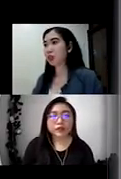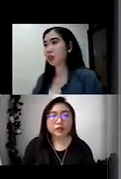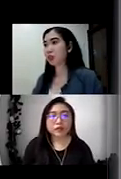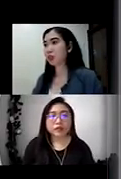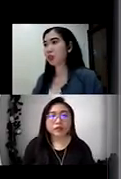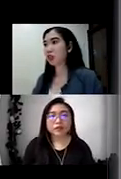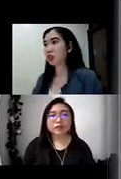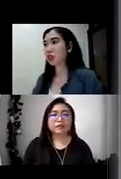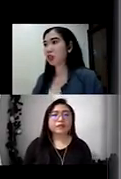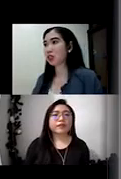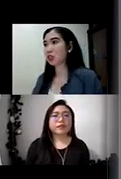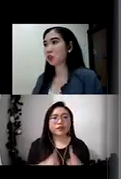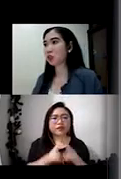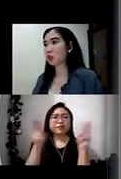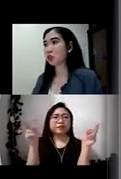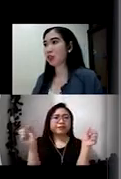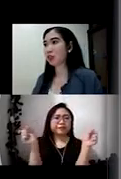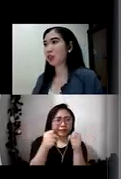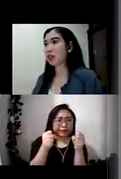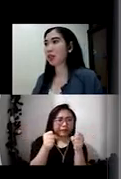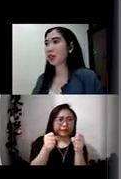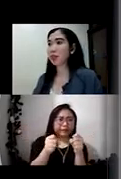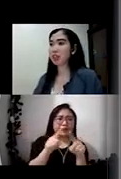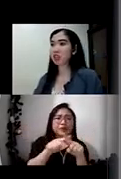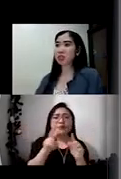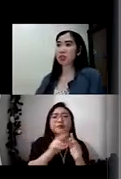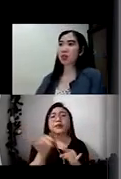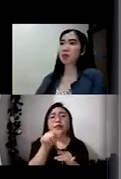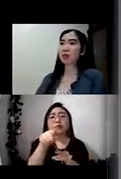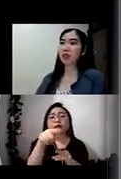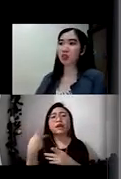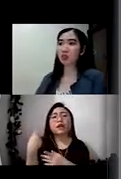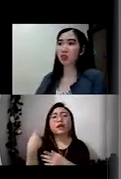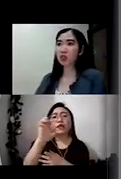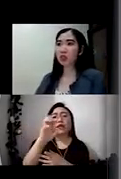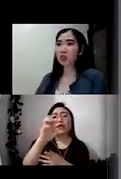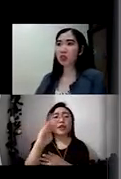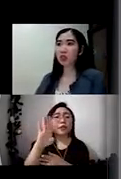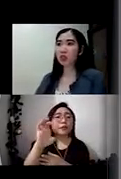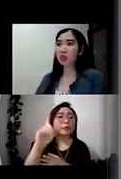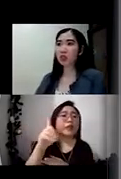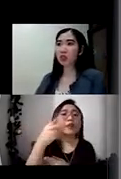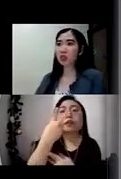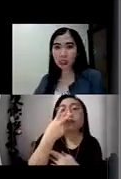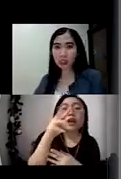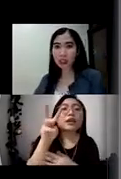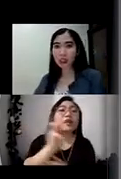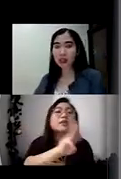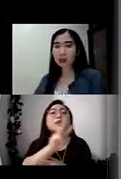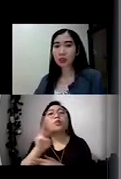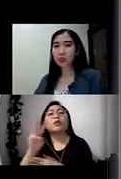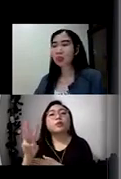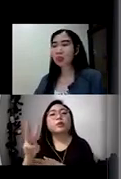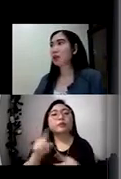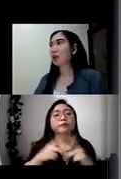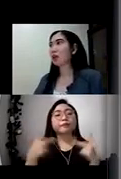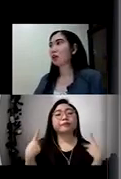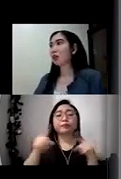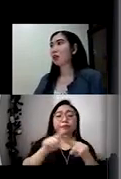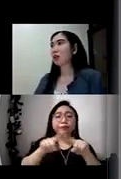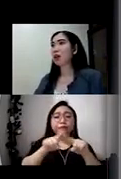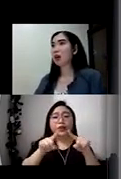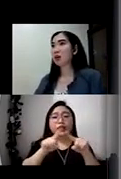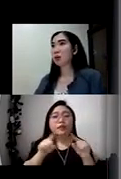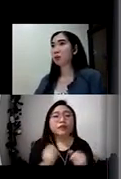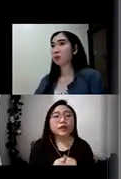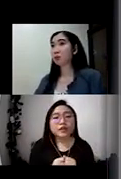masyado lang maliit pero ganito po siya, naka-embed siya sa website nyo. So that's the difference between the